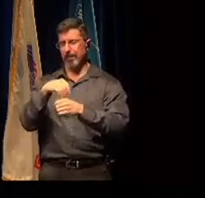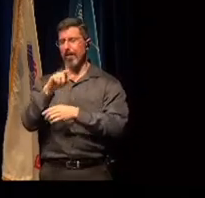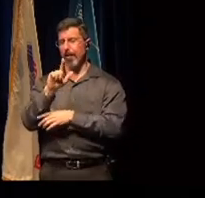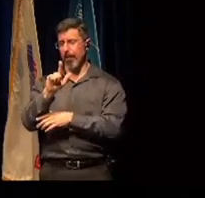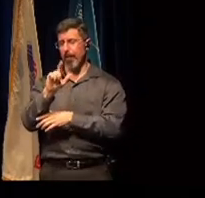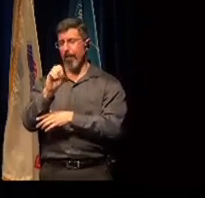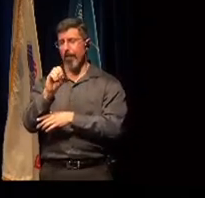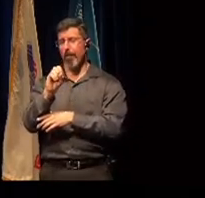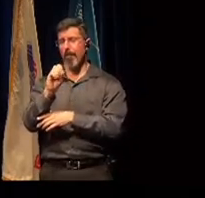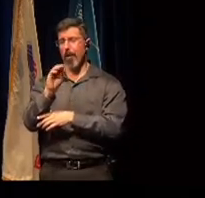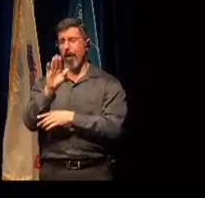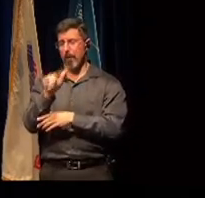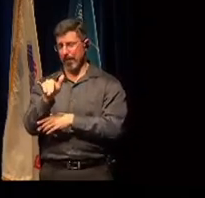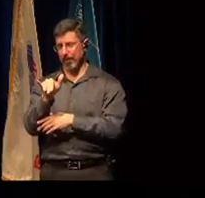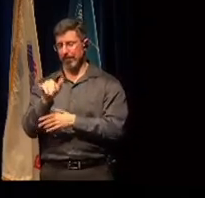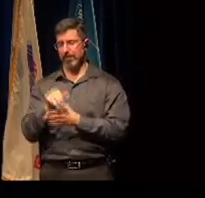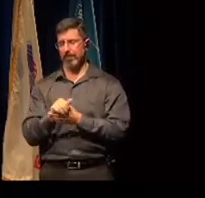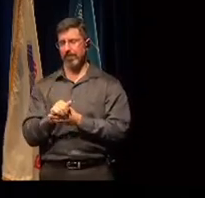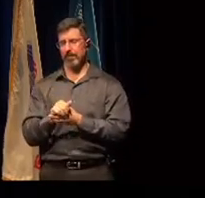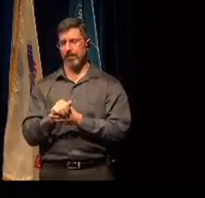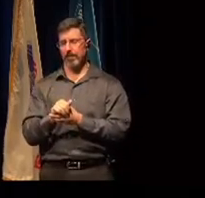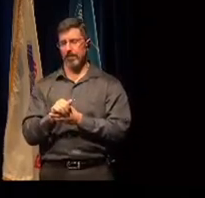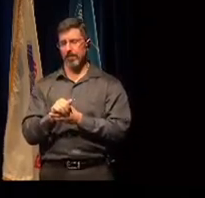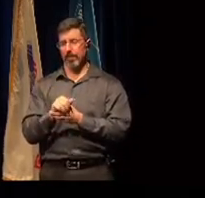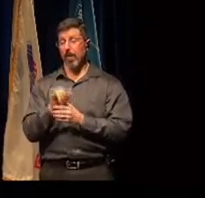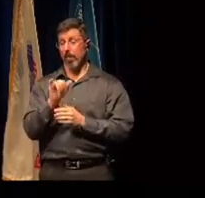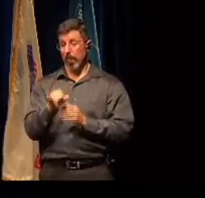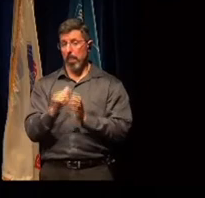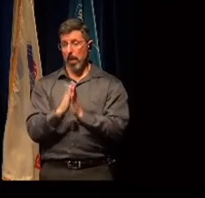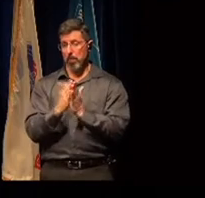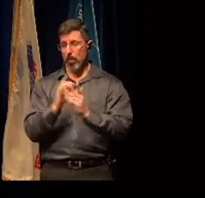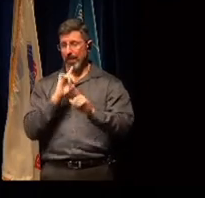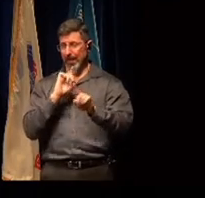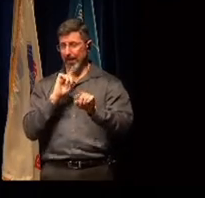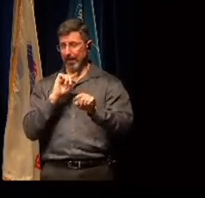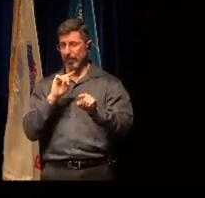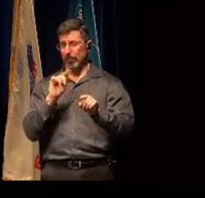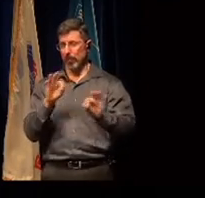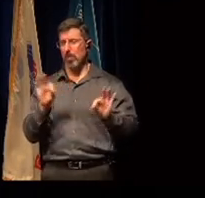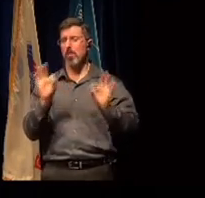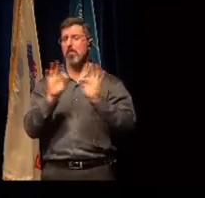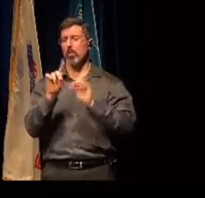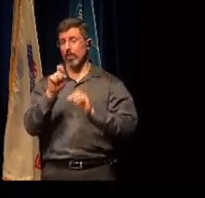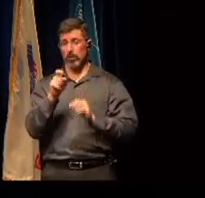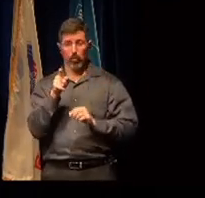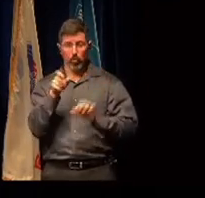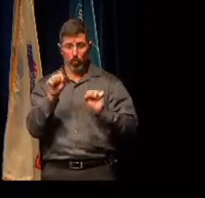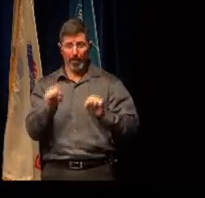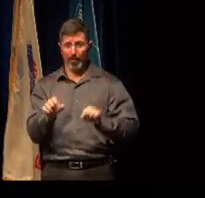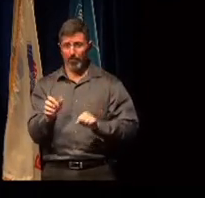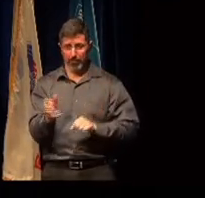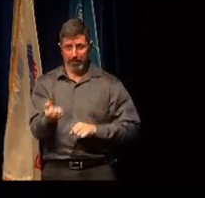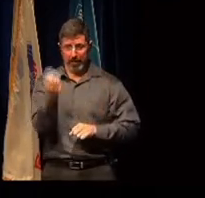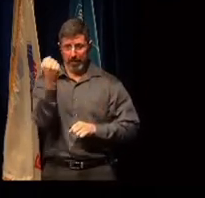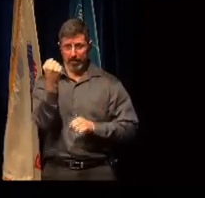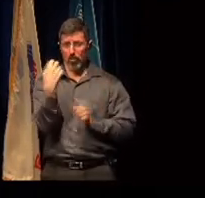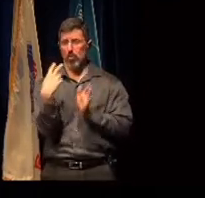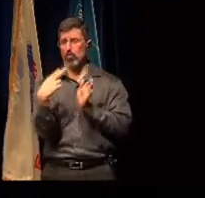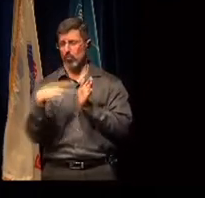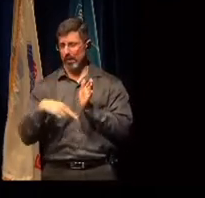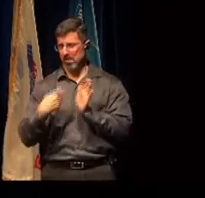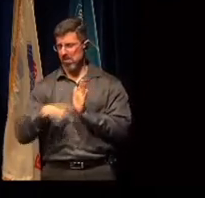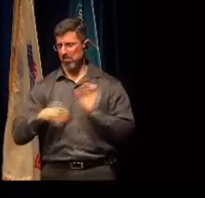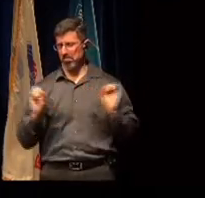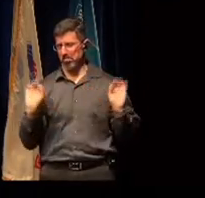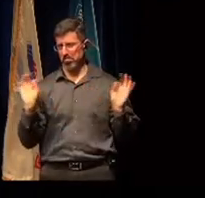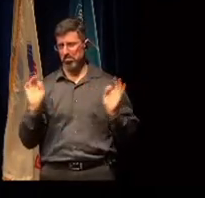about what was the most important thing to Gary Beikirch. Take it and read it. That's all we ask. There's no cost to